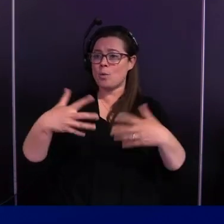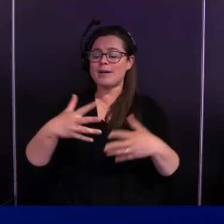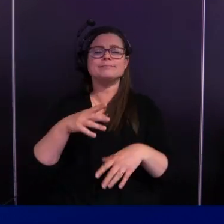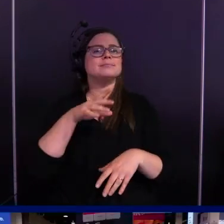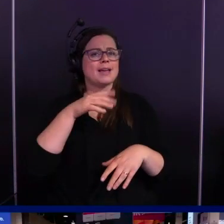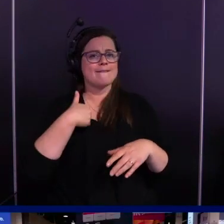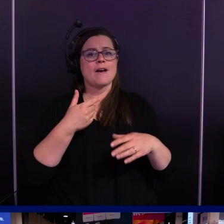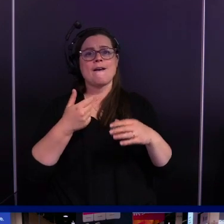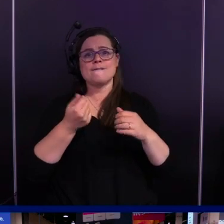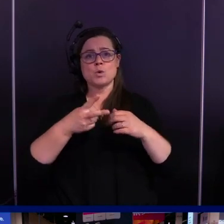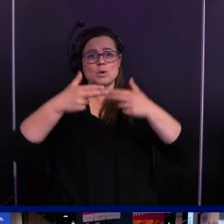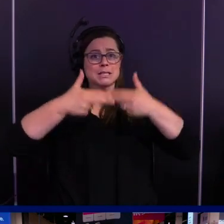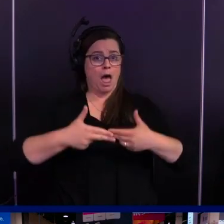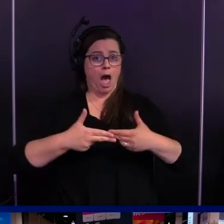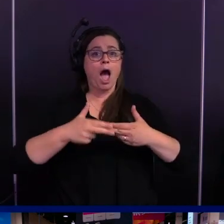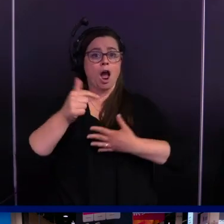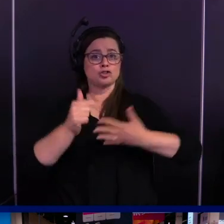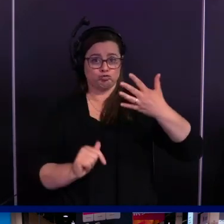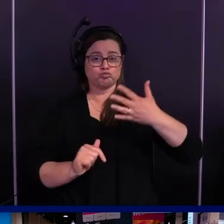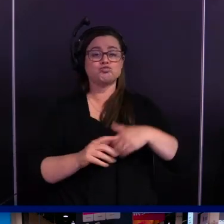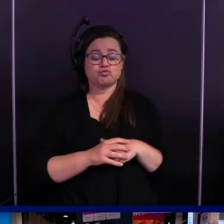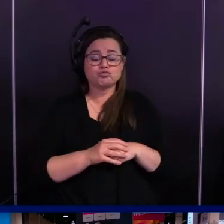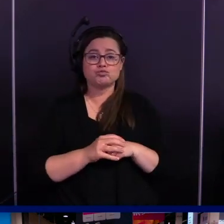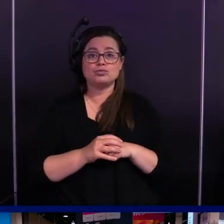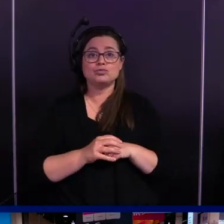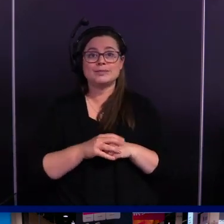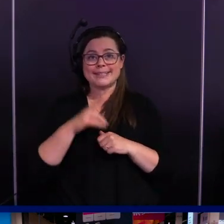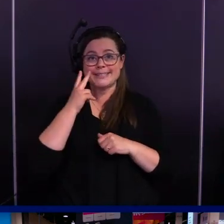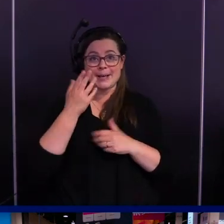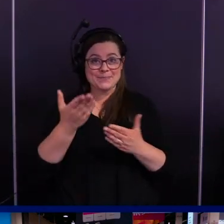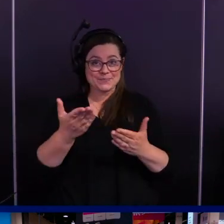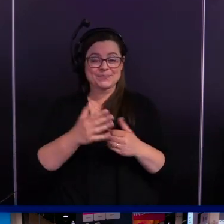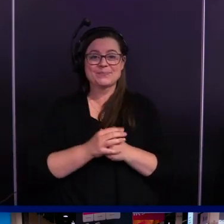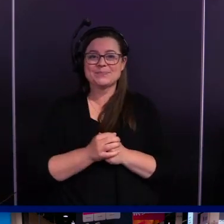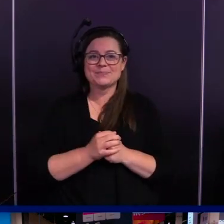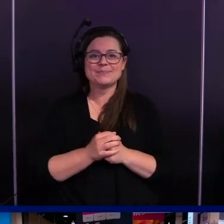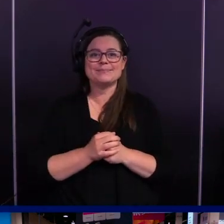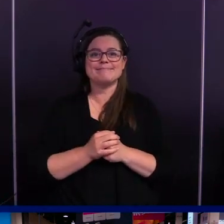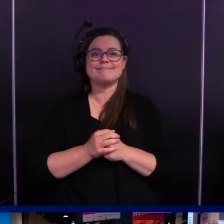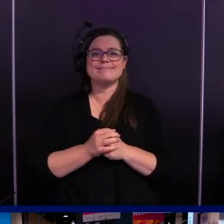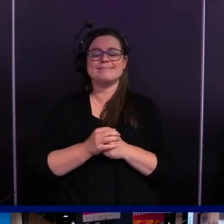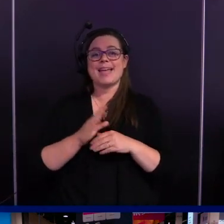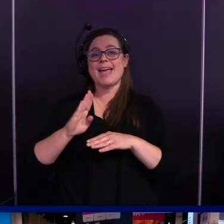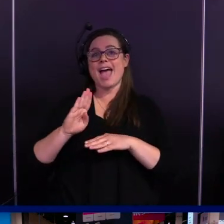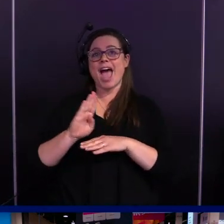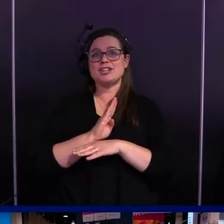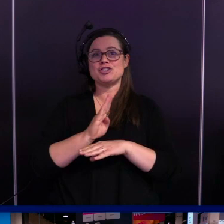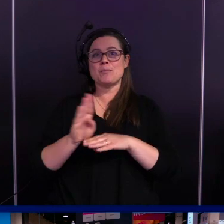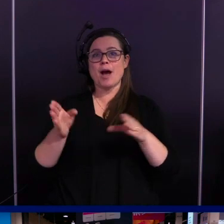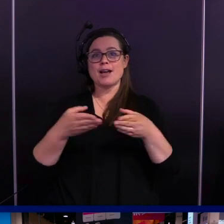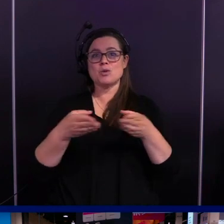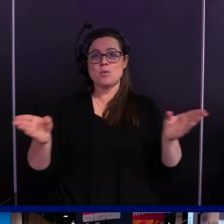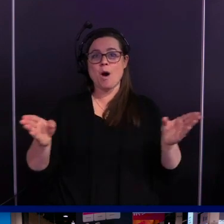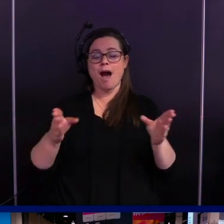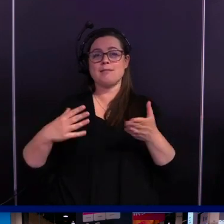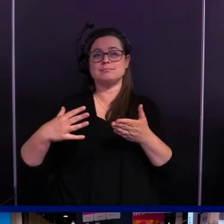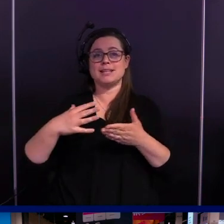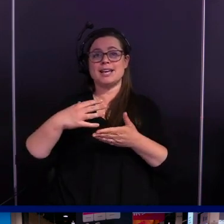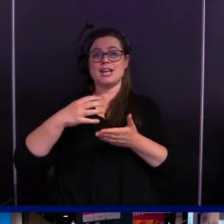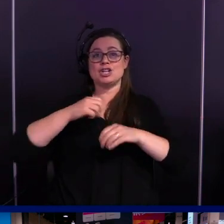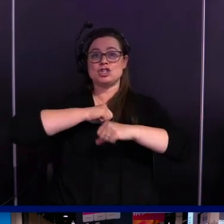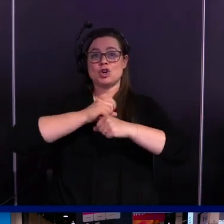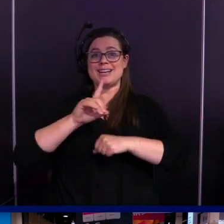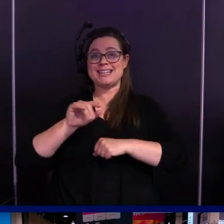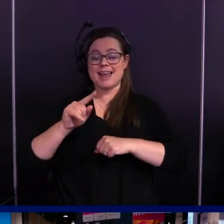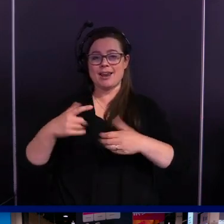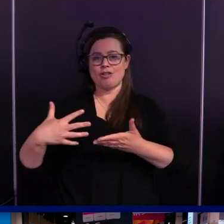few slides. If you see there is a enterprise-wise collecting a security data, it's really